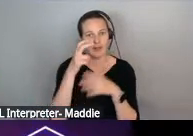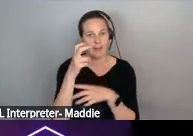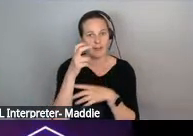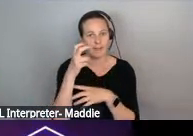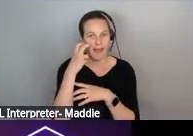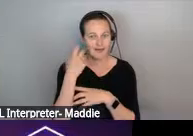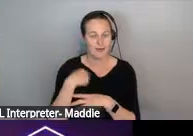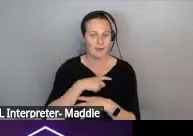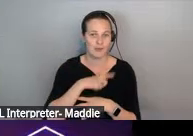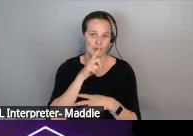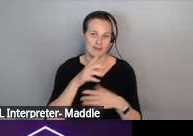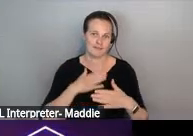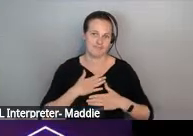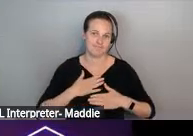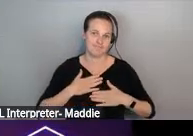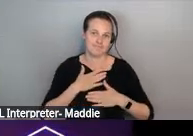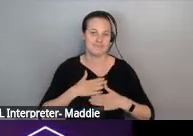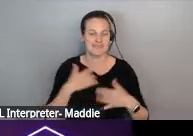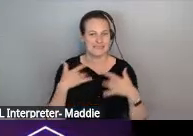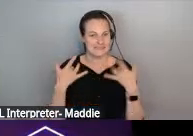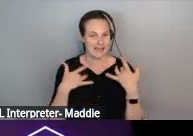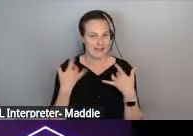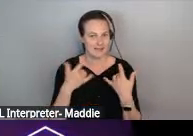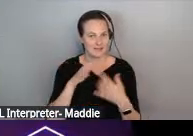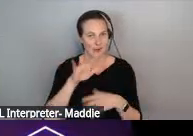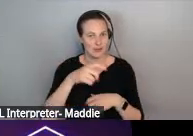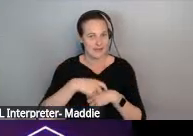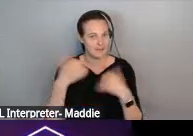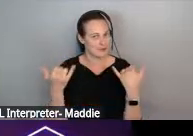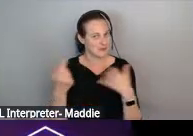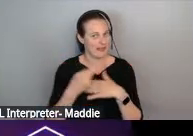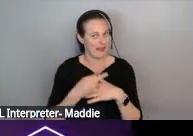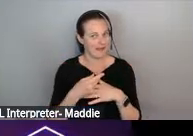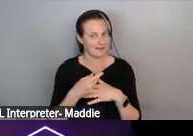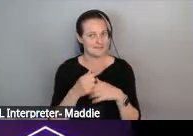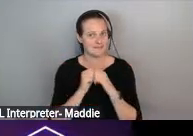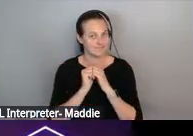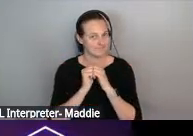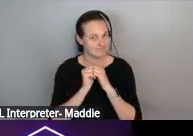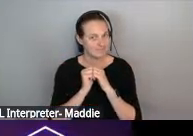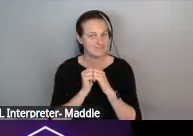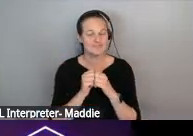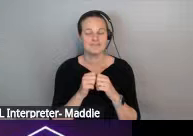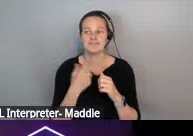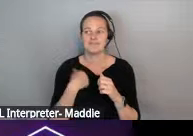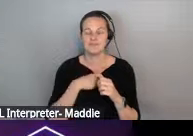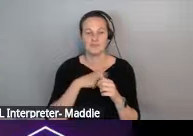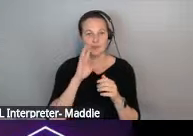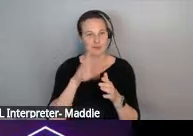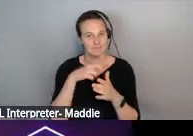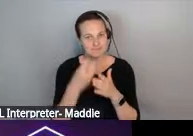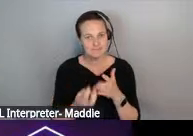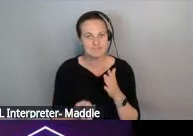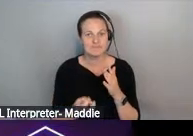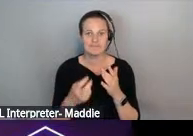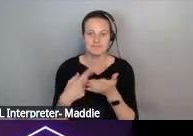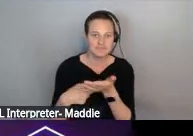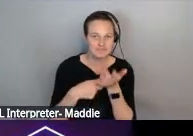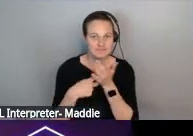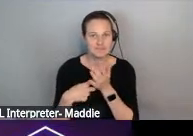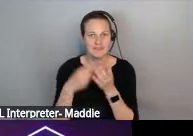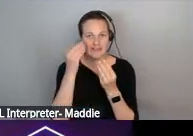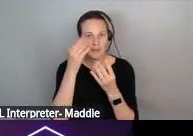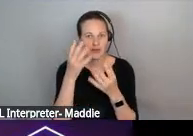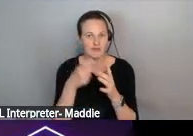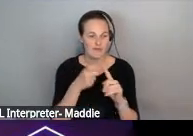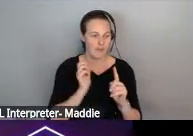spend this window of your time with you as we endeavor to share information from our research